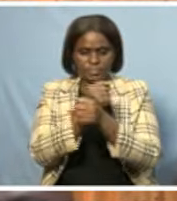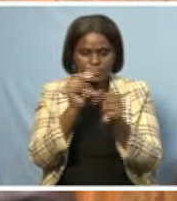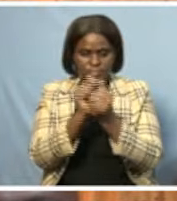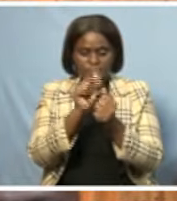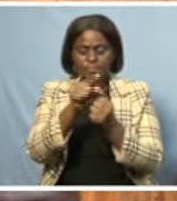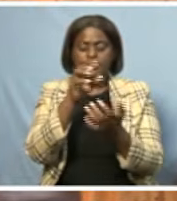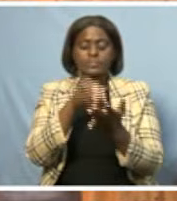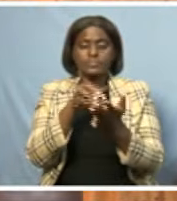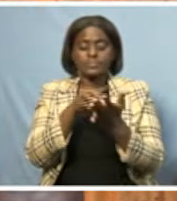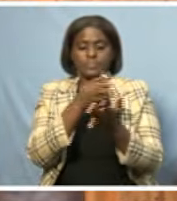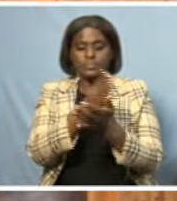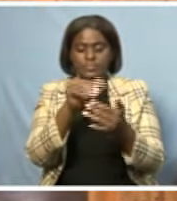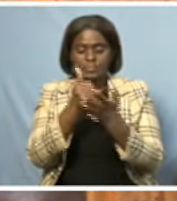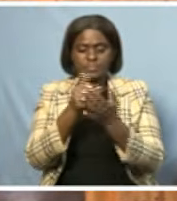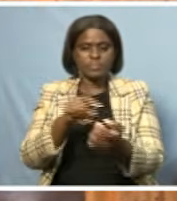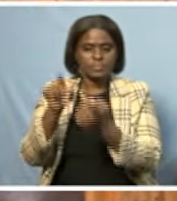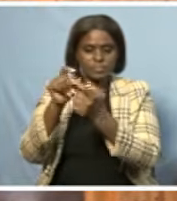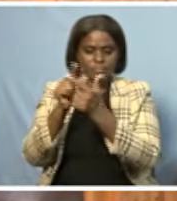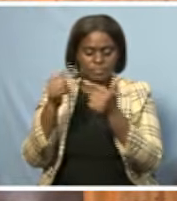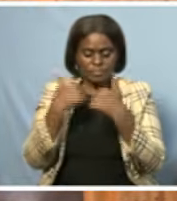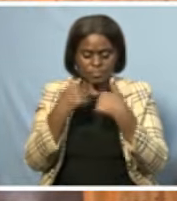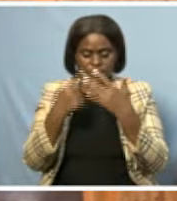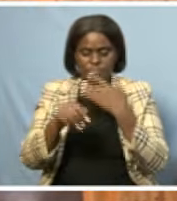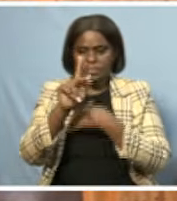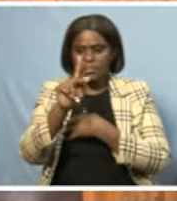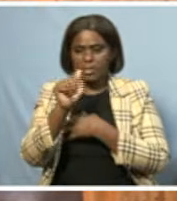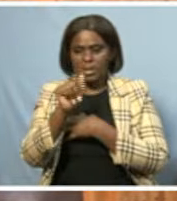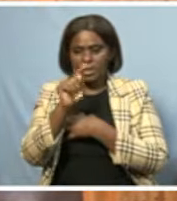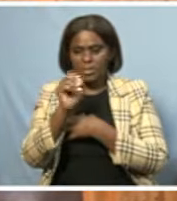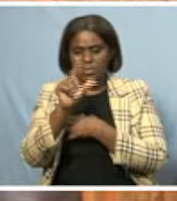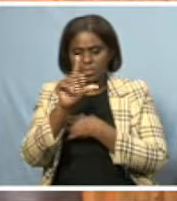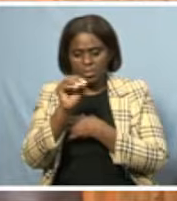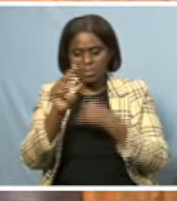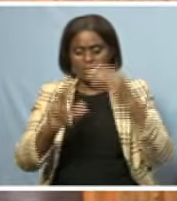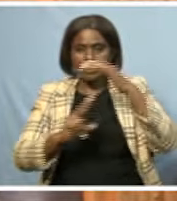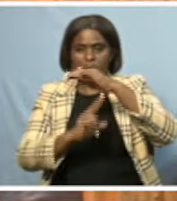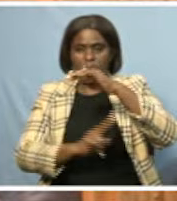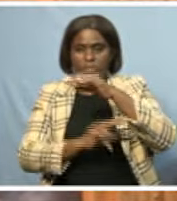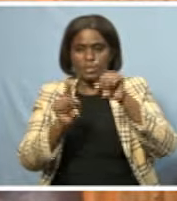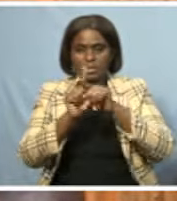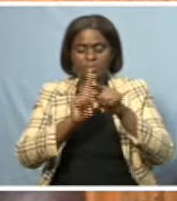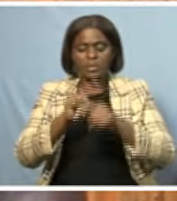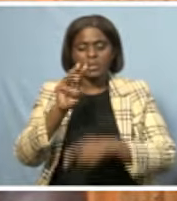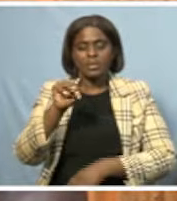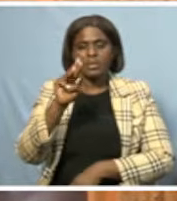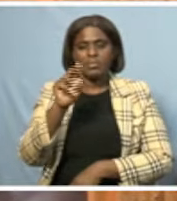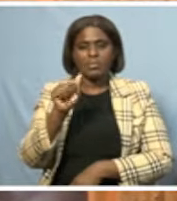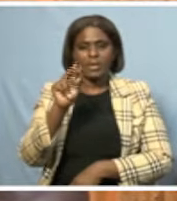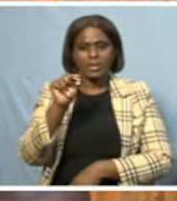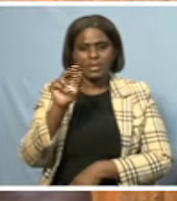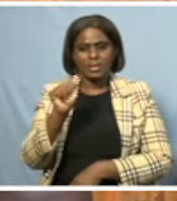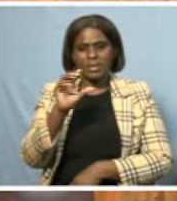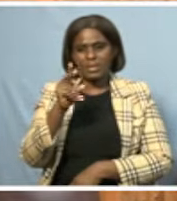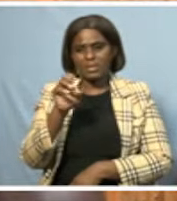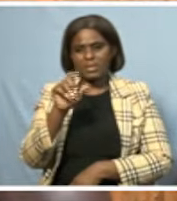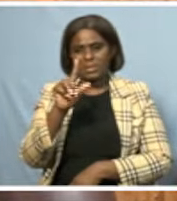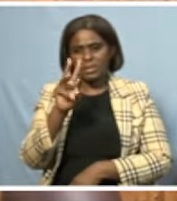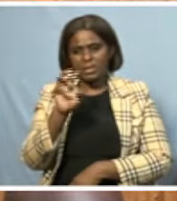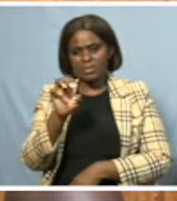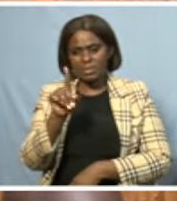matter. These are the challenges we have. Katoba Bridge in the Manancheo area of Mbabara constituency. These